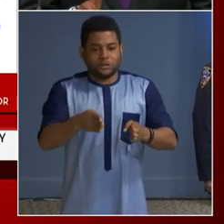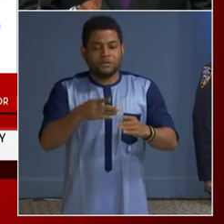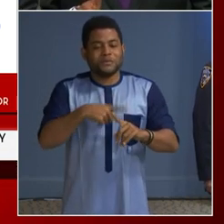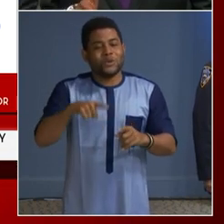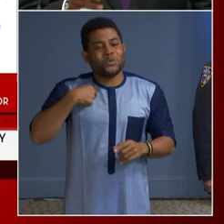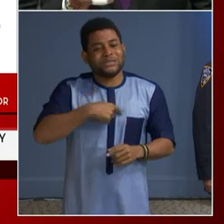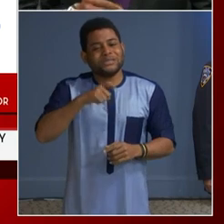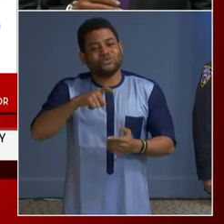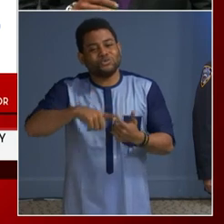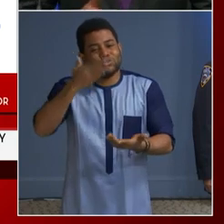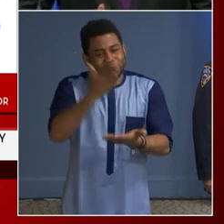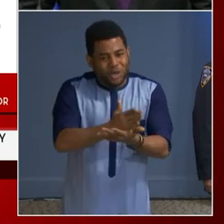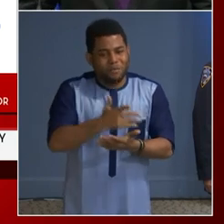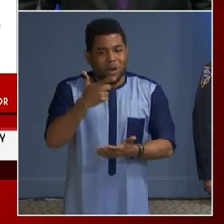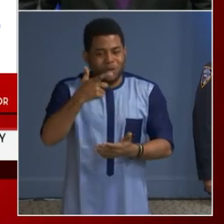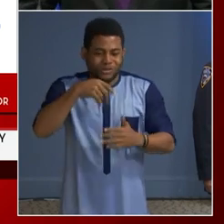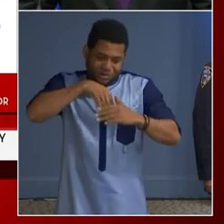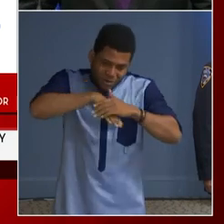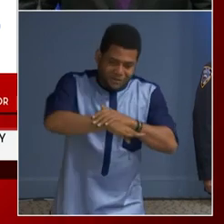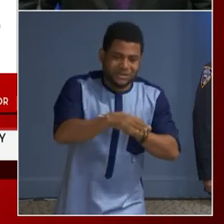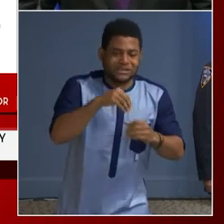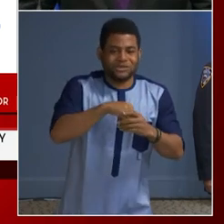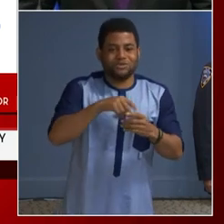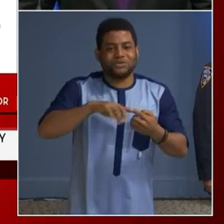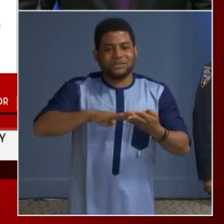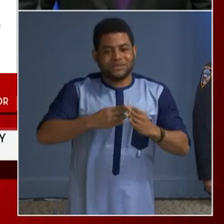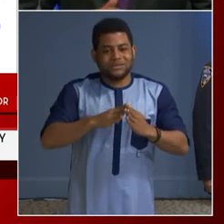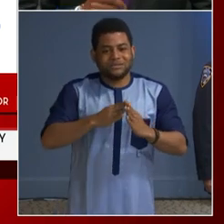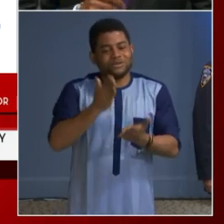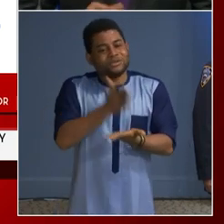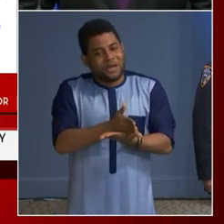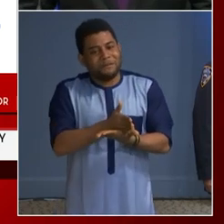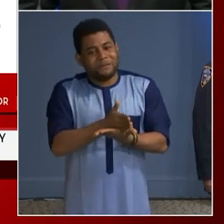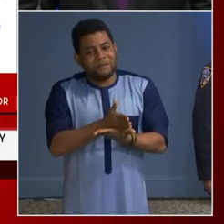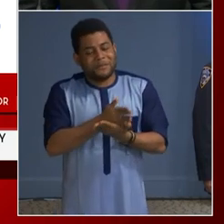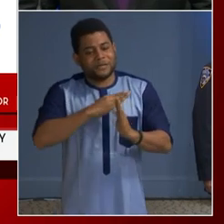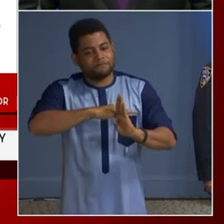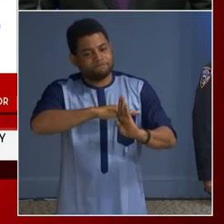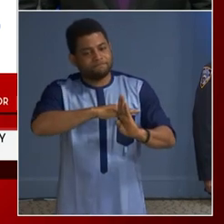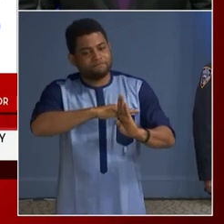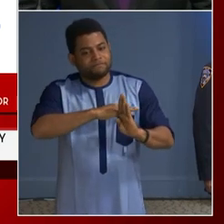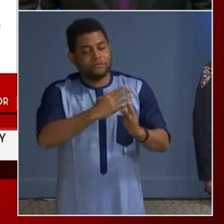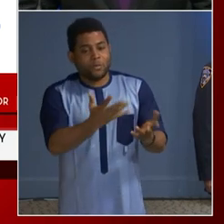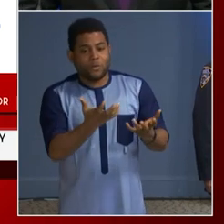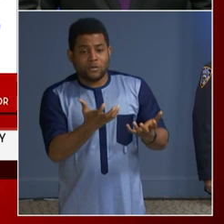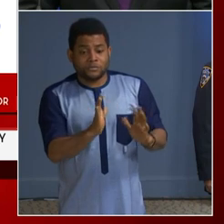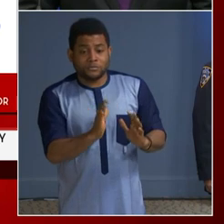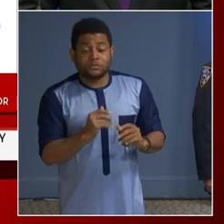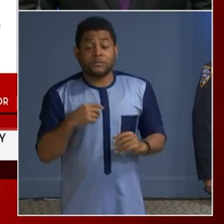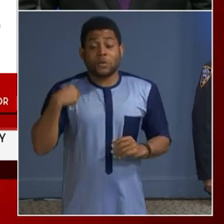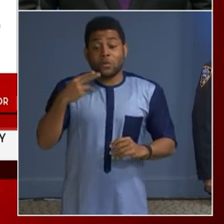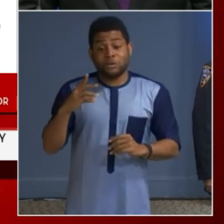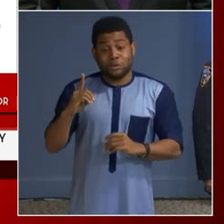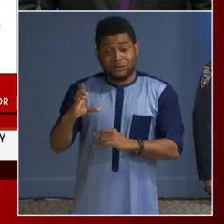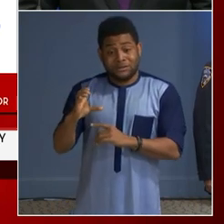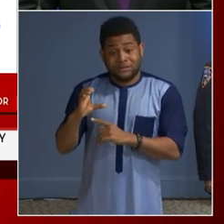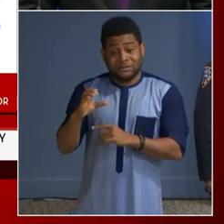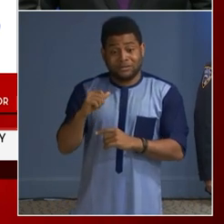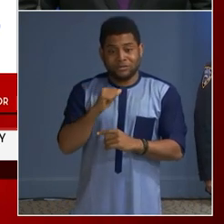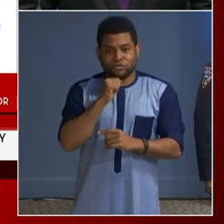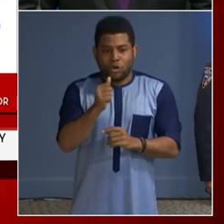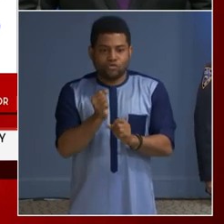of guns to our streets. Washington, D.C. is not manufacturing